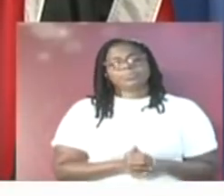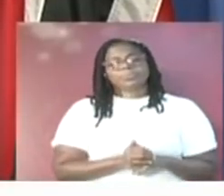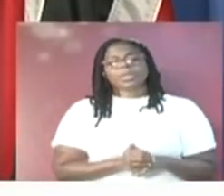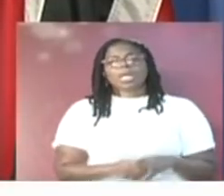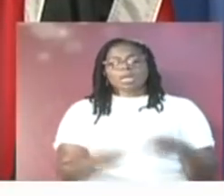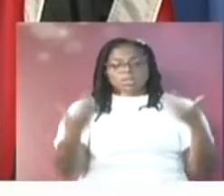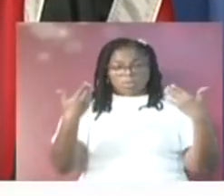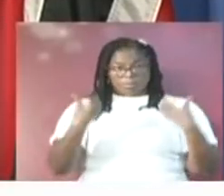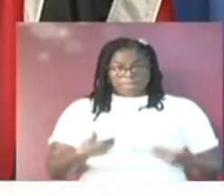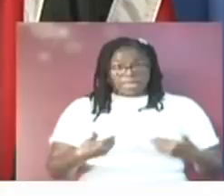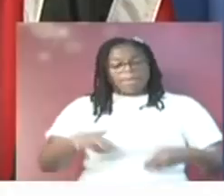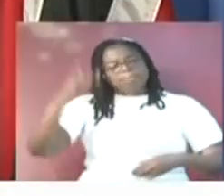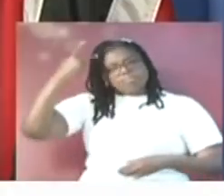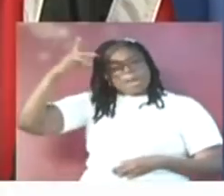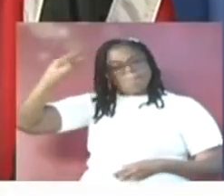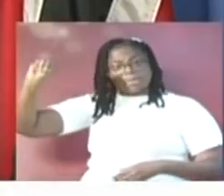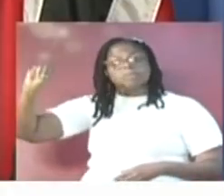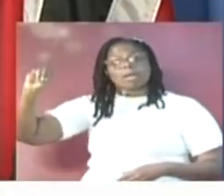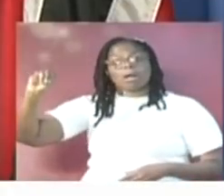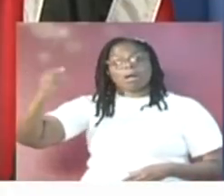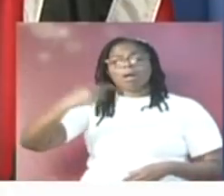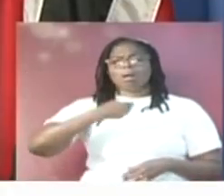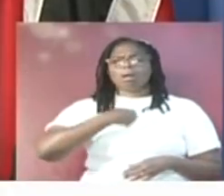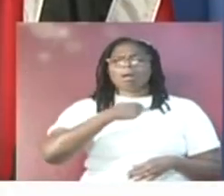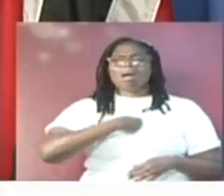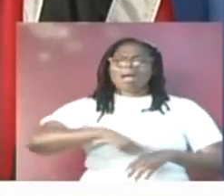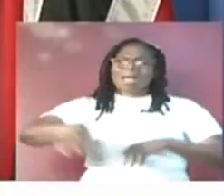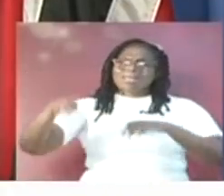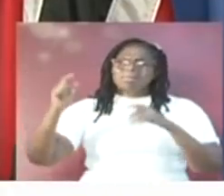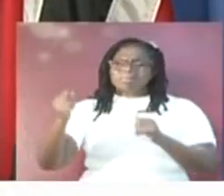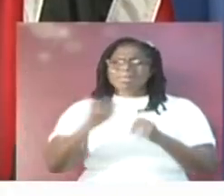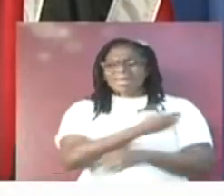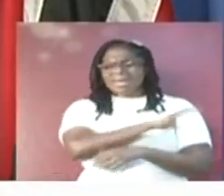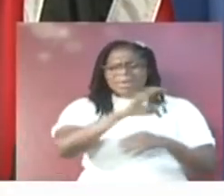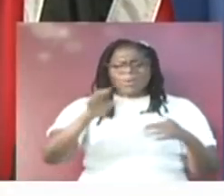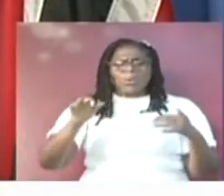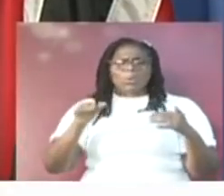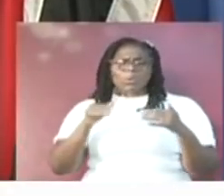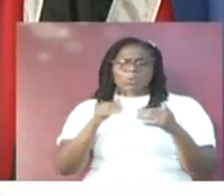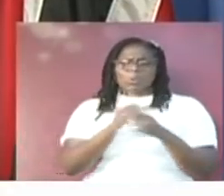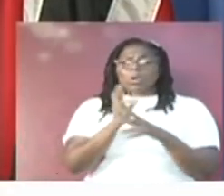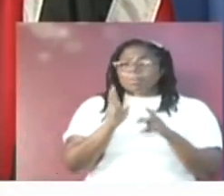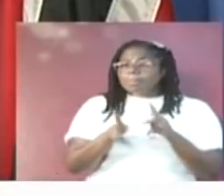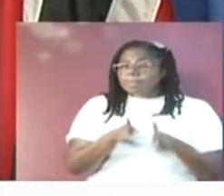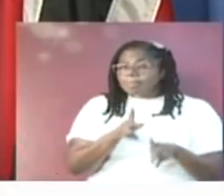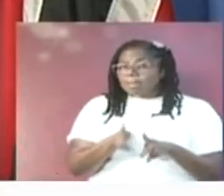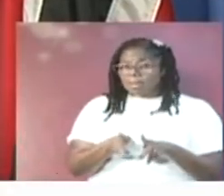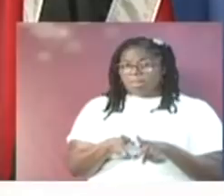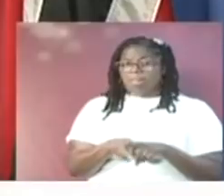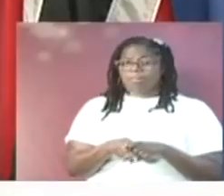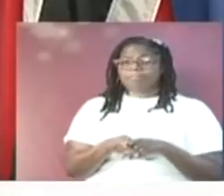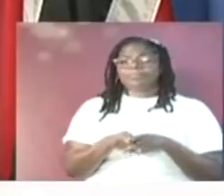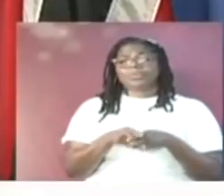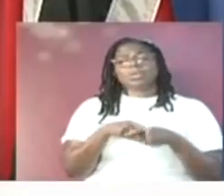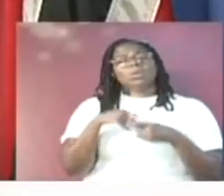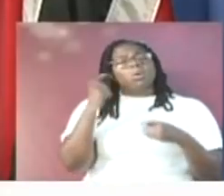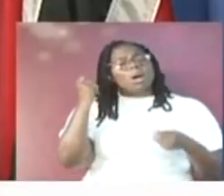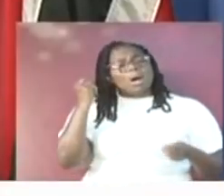expect that those who will be affected by the action that is